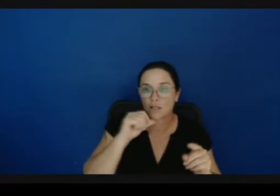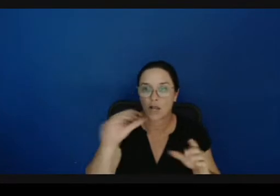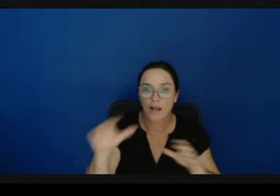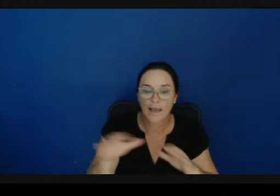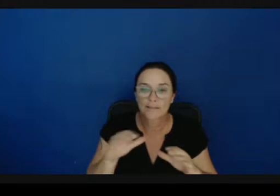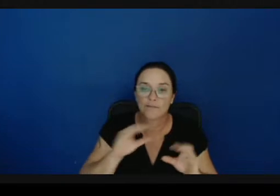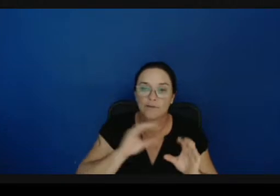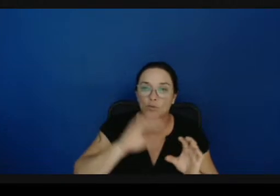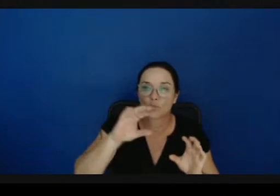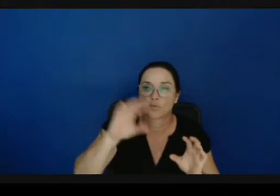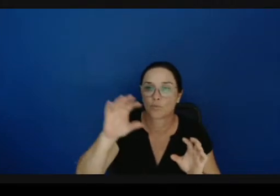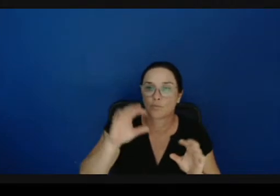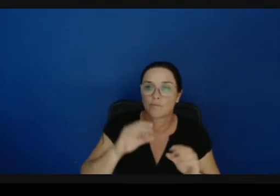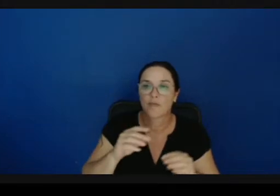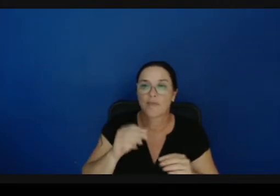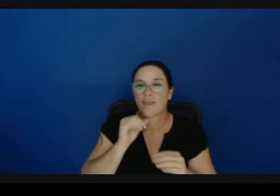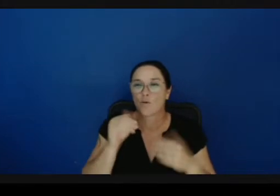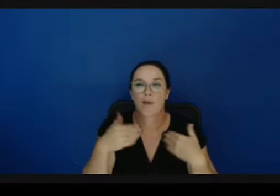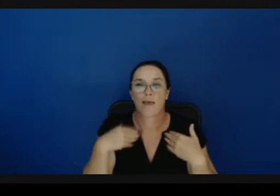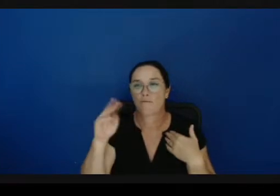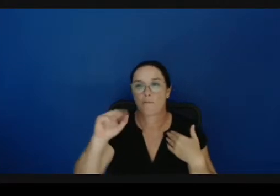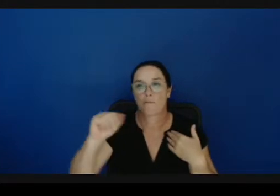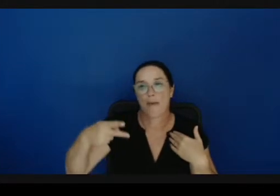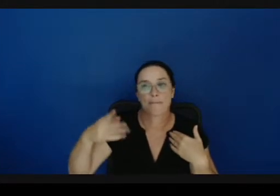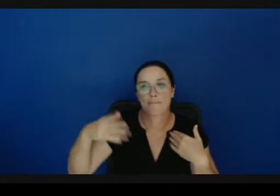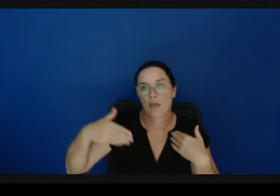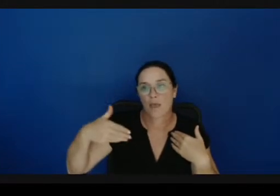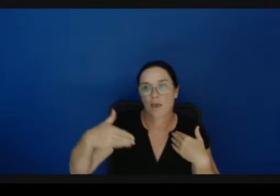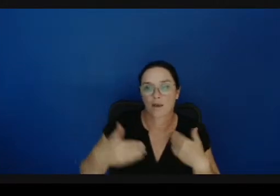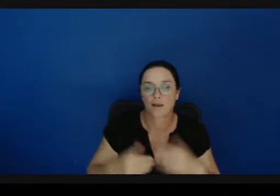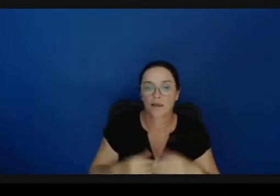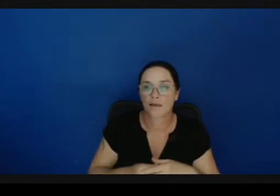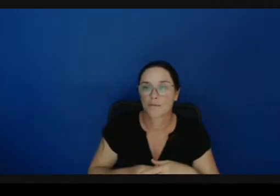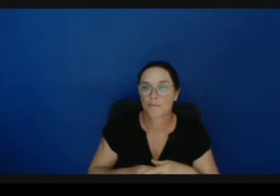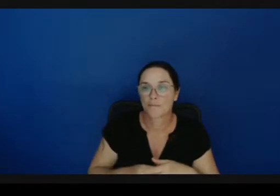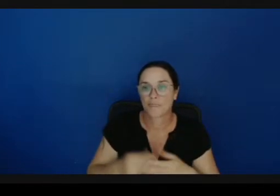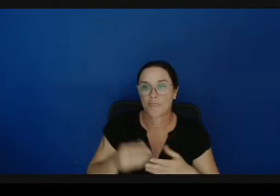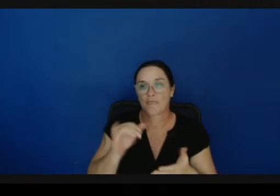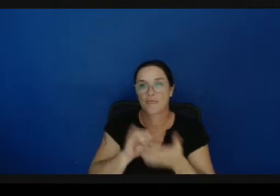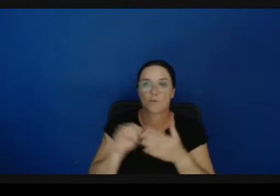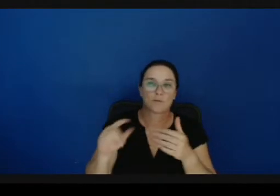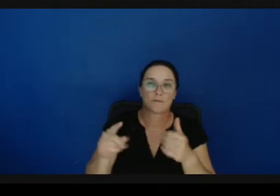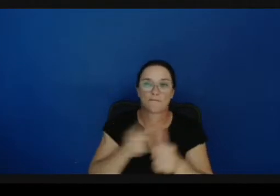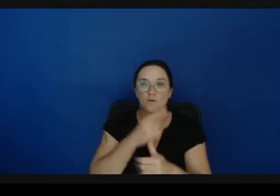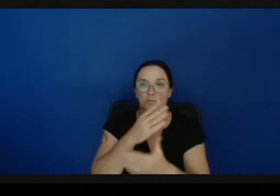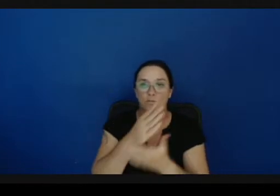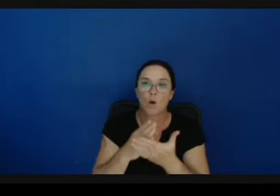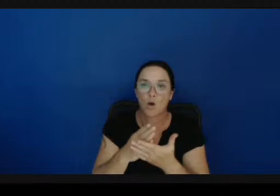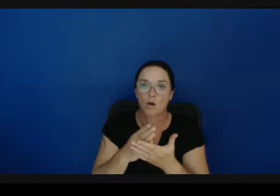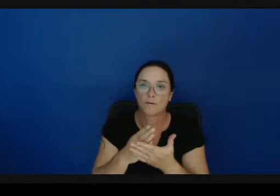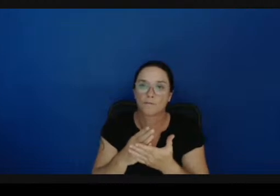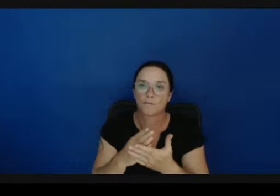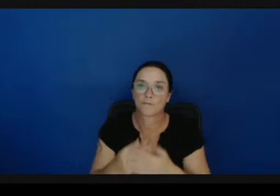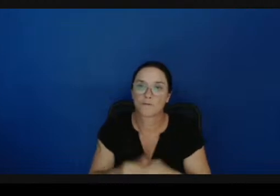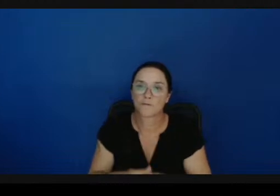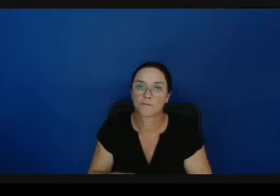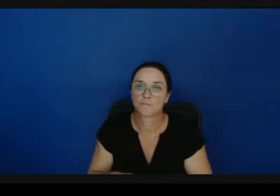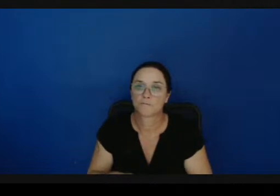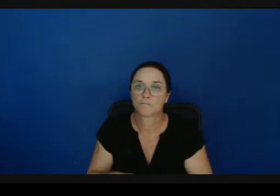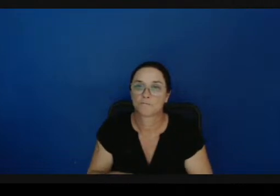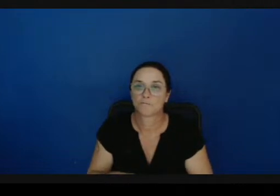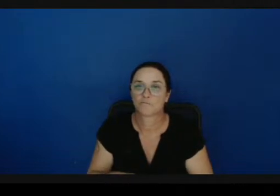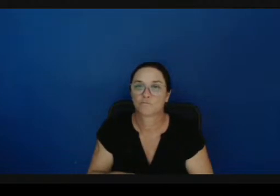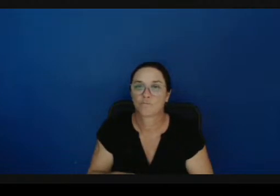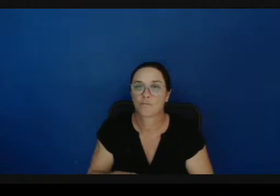hadn't quite got anything mapped out yet. And so that was that initial first phase of it moving to the rift zone.